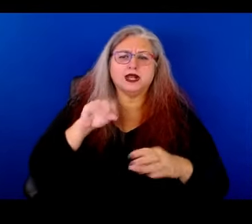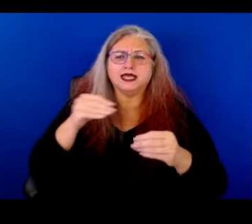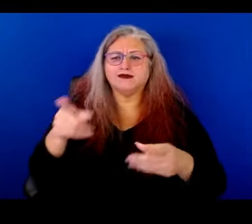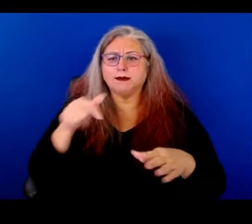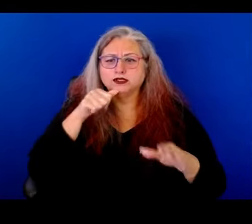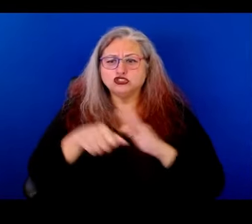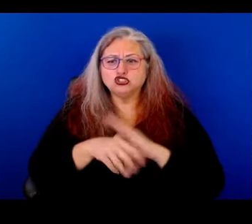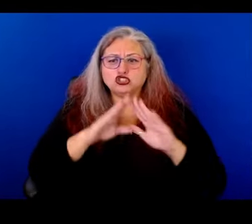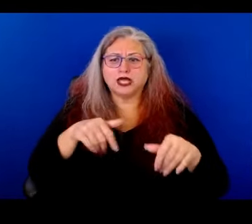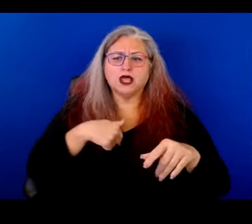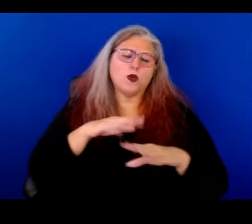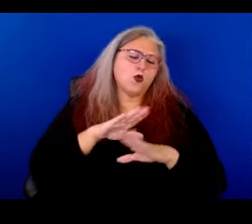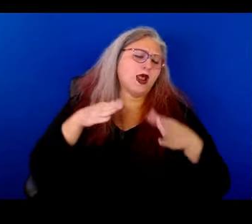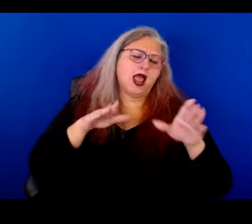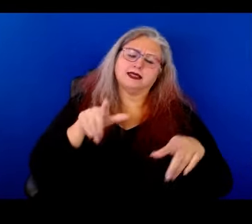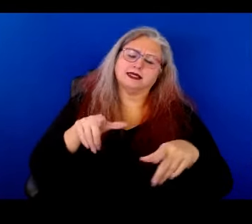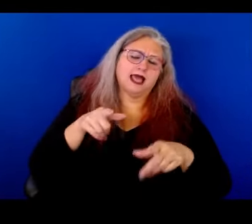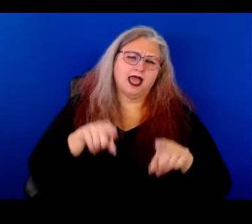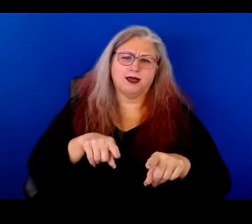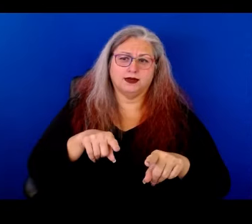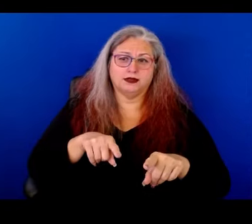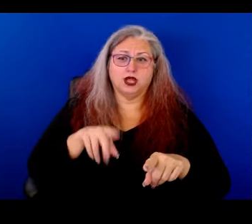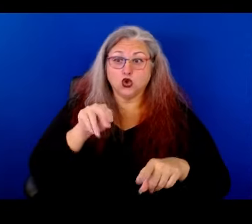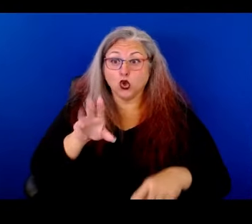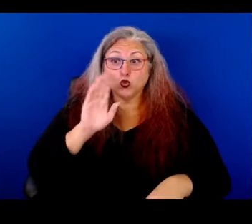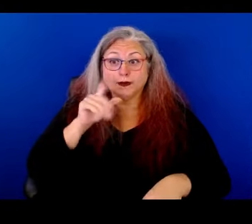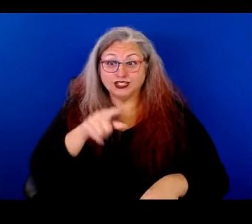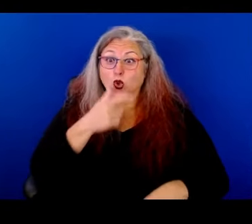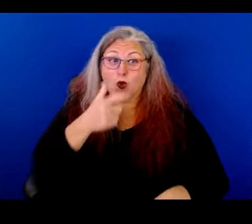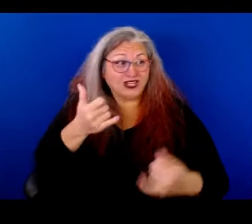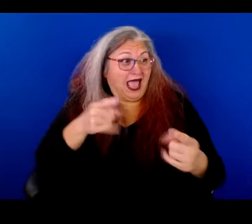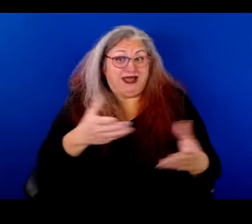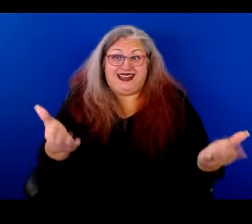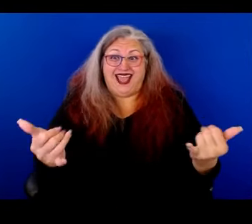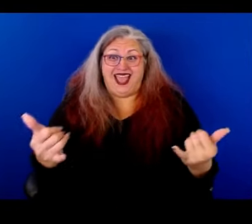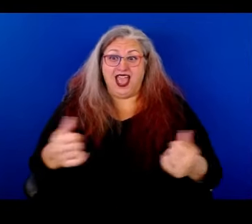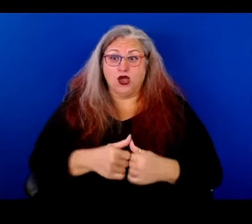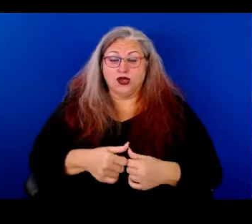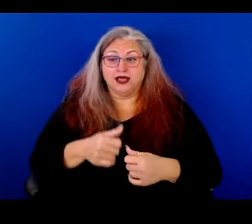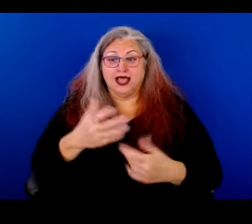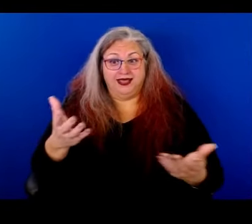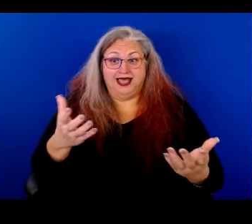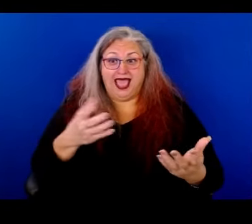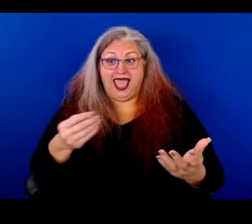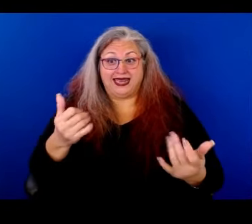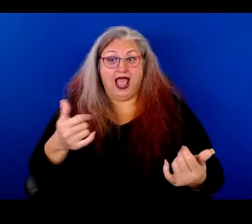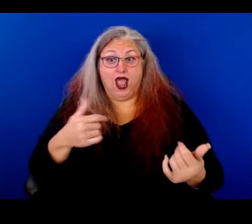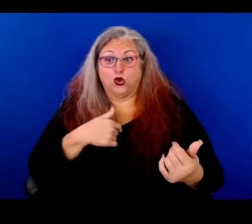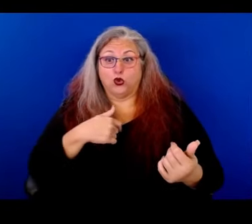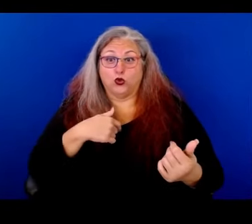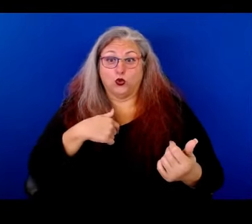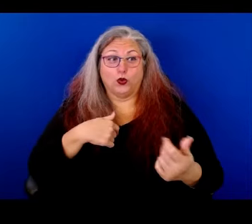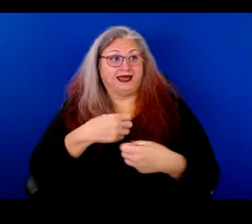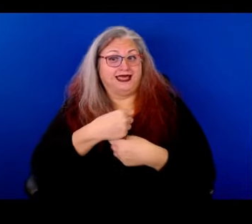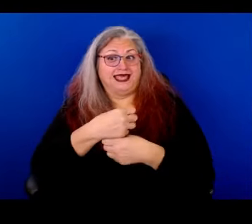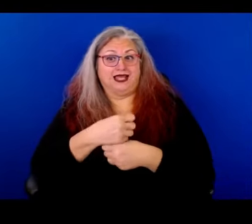them. We would have never let this happen. No, you would, because you're watching it happen right now. Yes. And we're getting